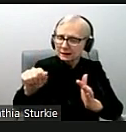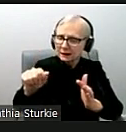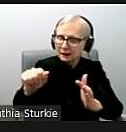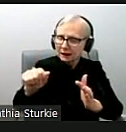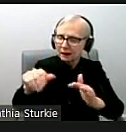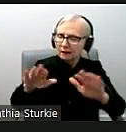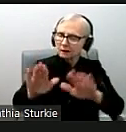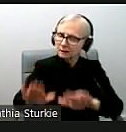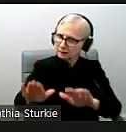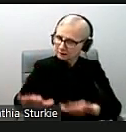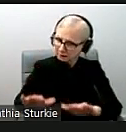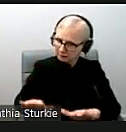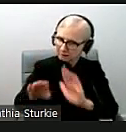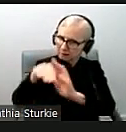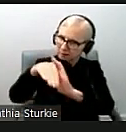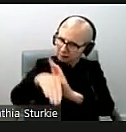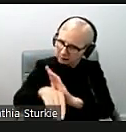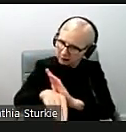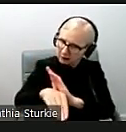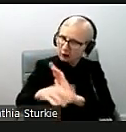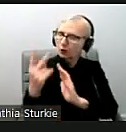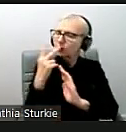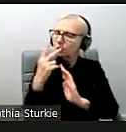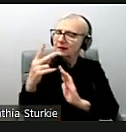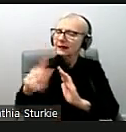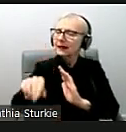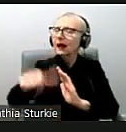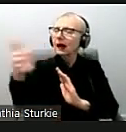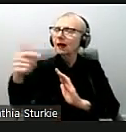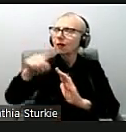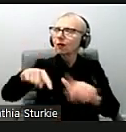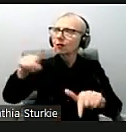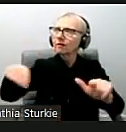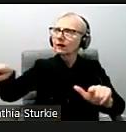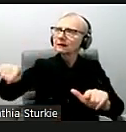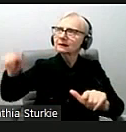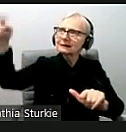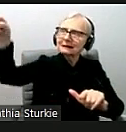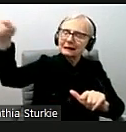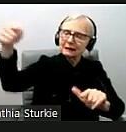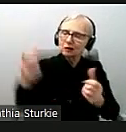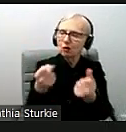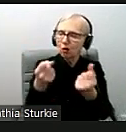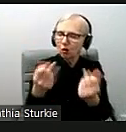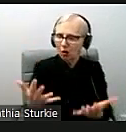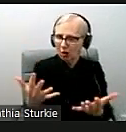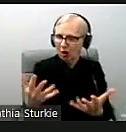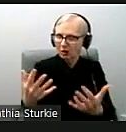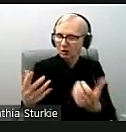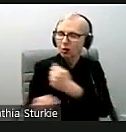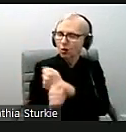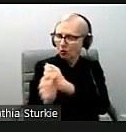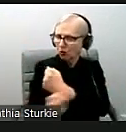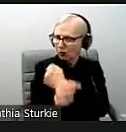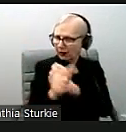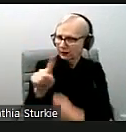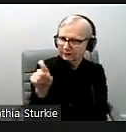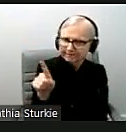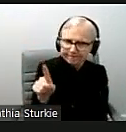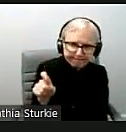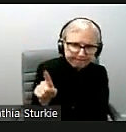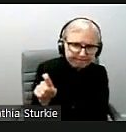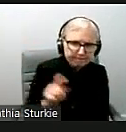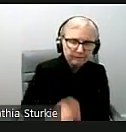calms down or dips, do you see any other variants out there that pose a serious threat? Thank you very much.